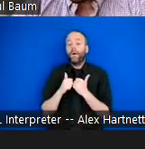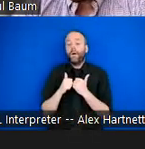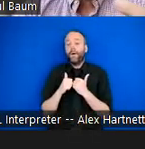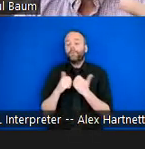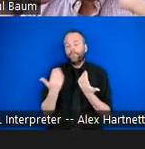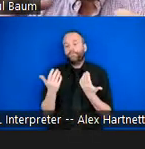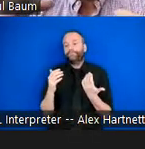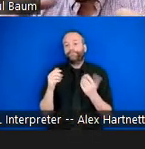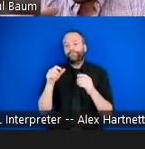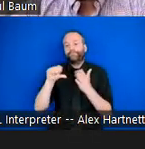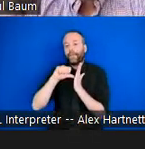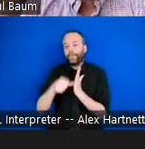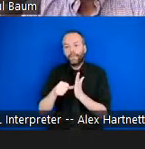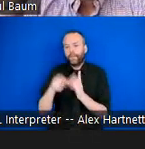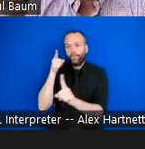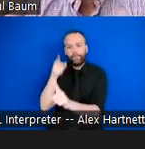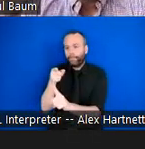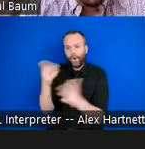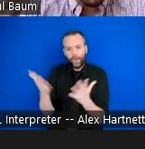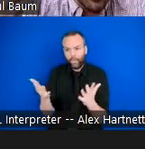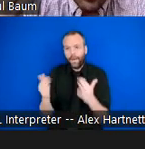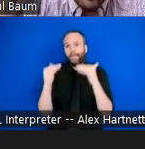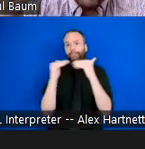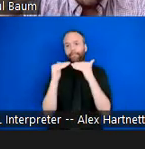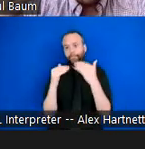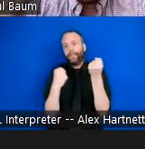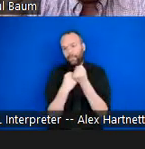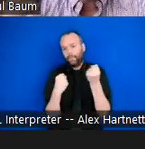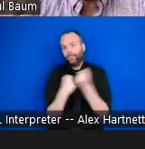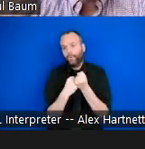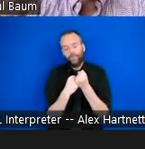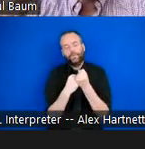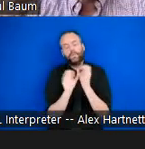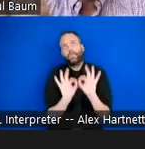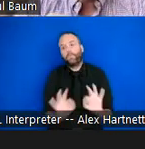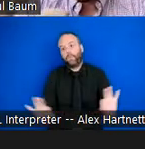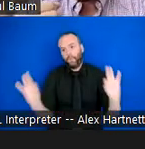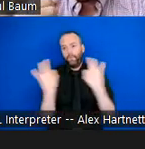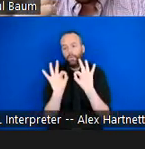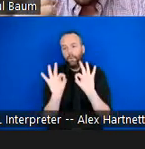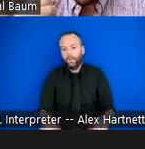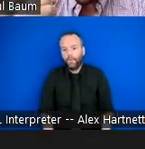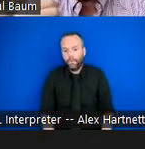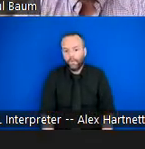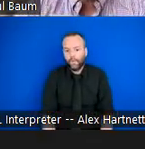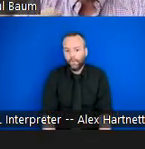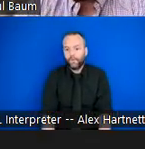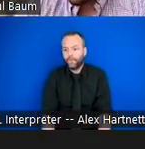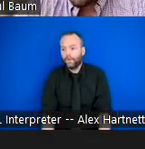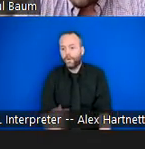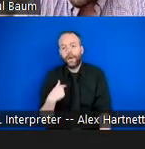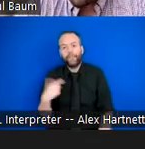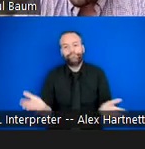be huge within communities. I do want to encourage reaching out to the peer support programs